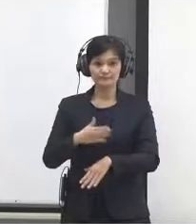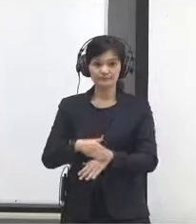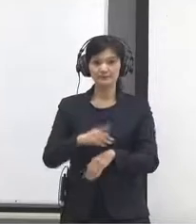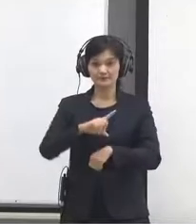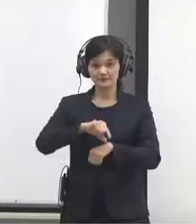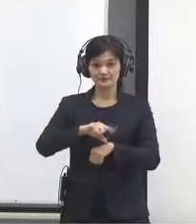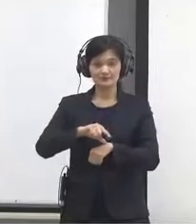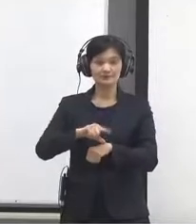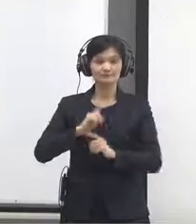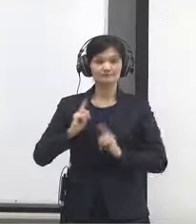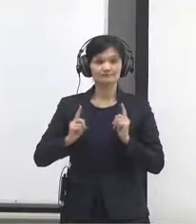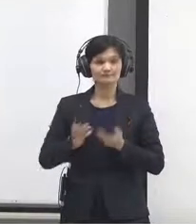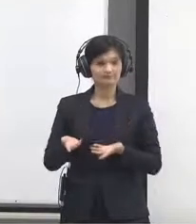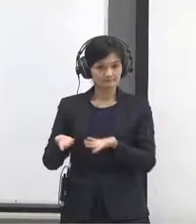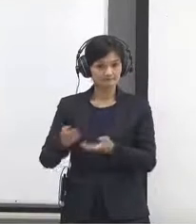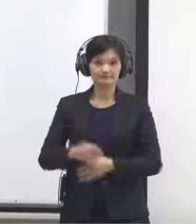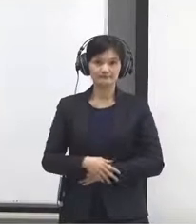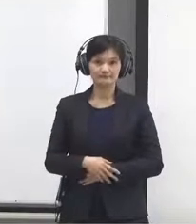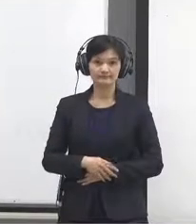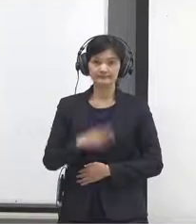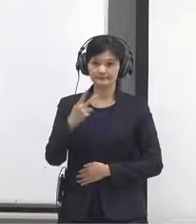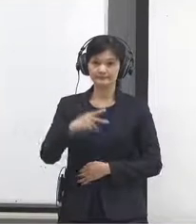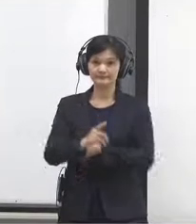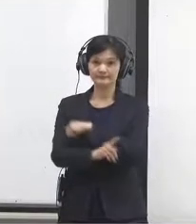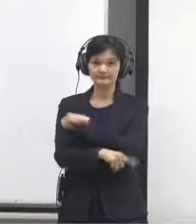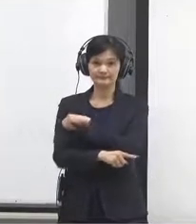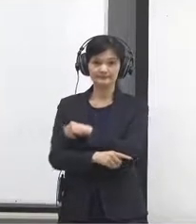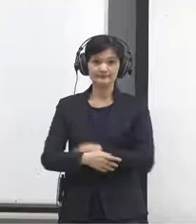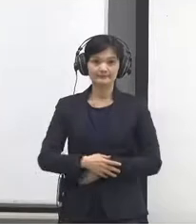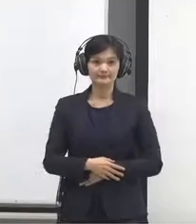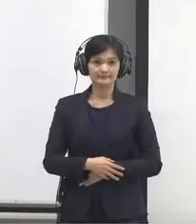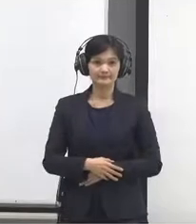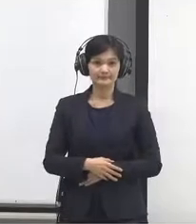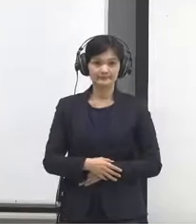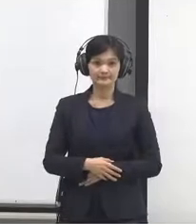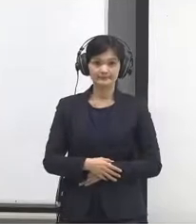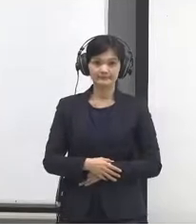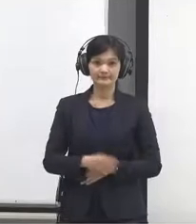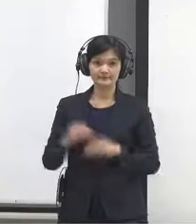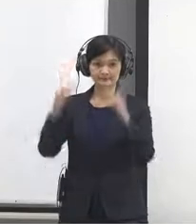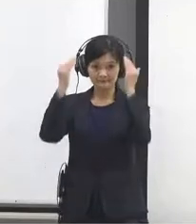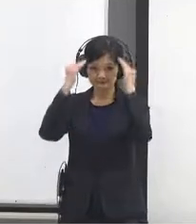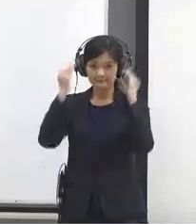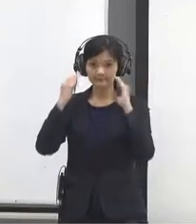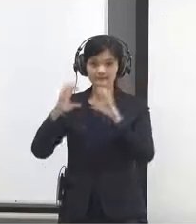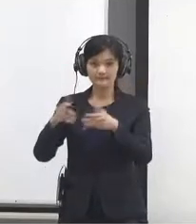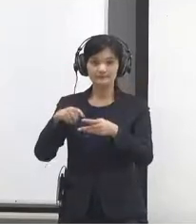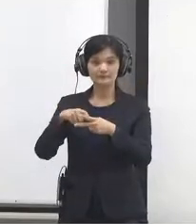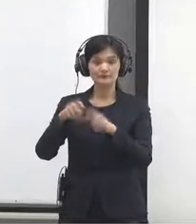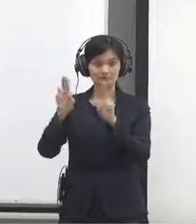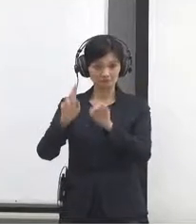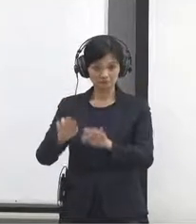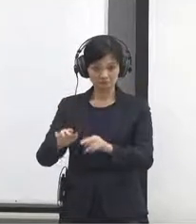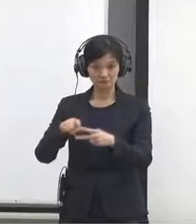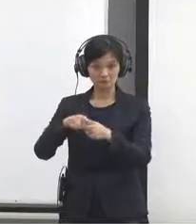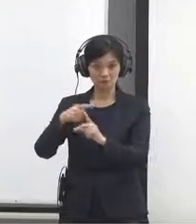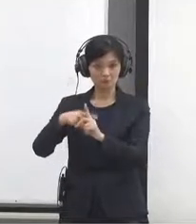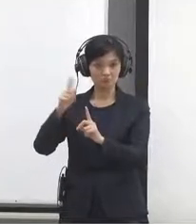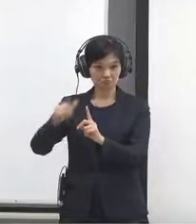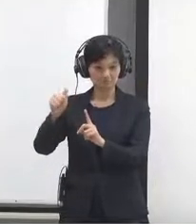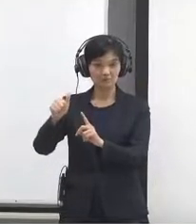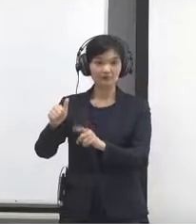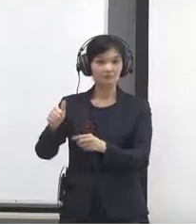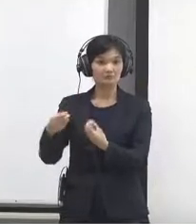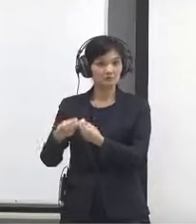So lastly, I want to share how I collaborate with Korea engineer, because I work as a UI designer in